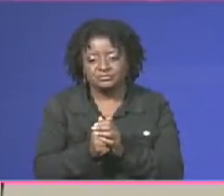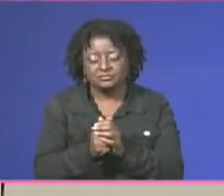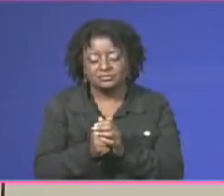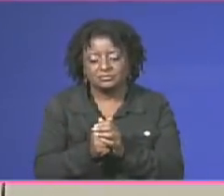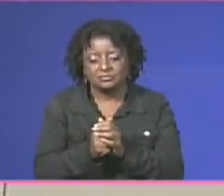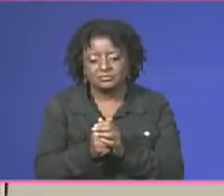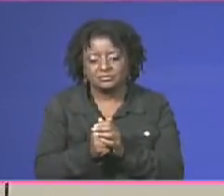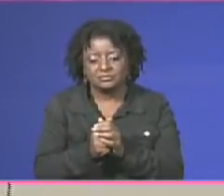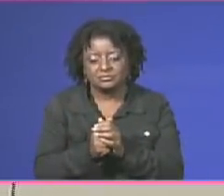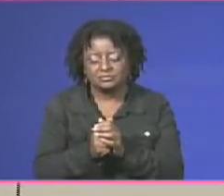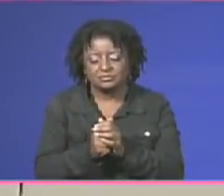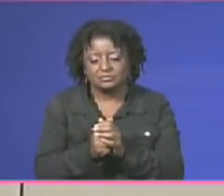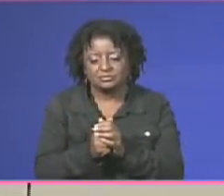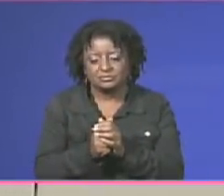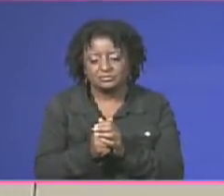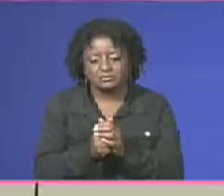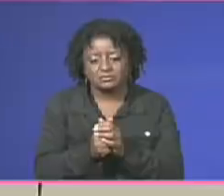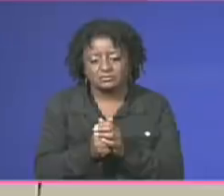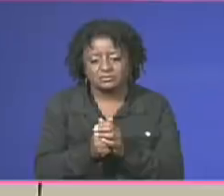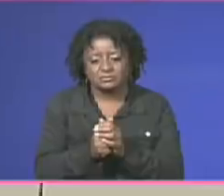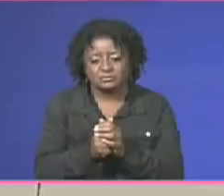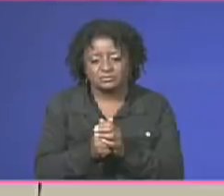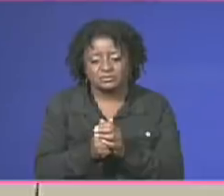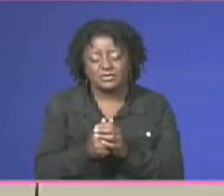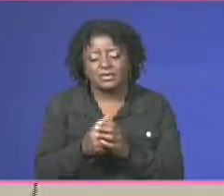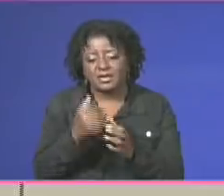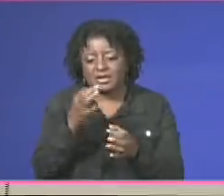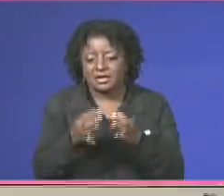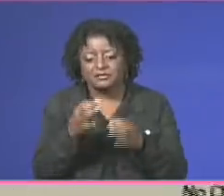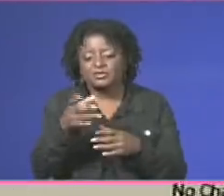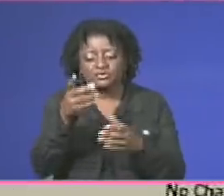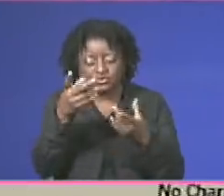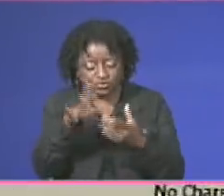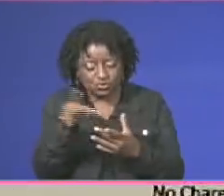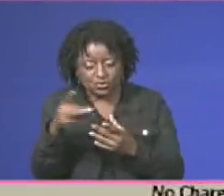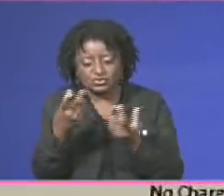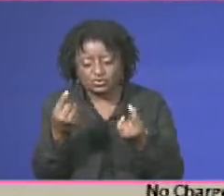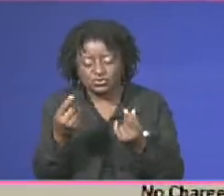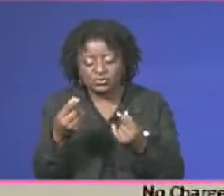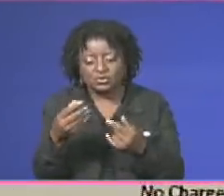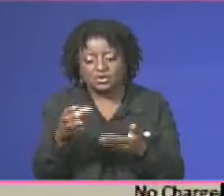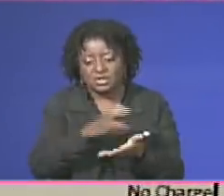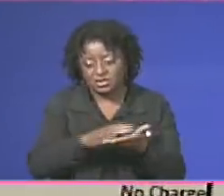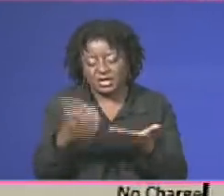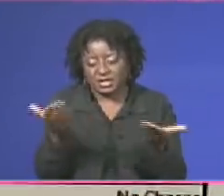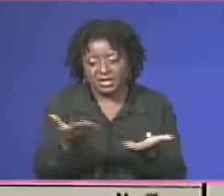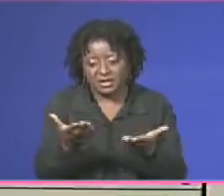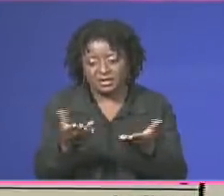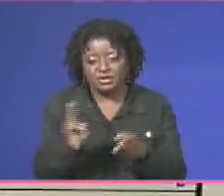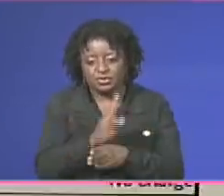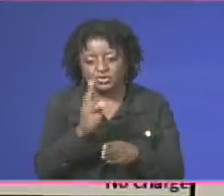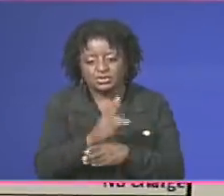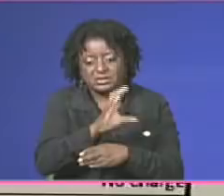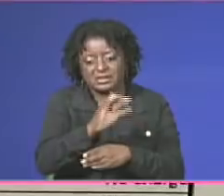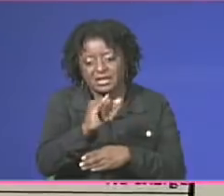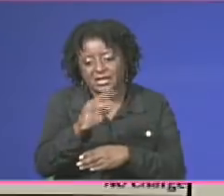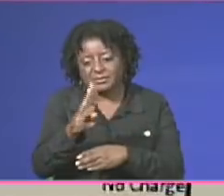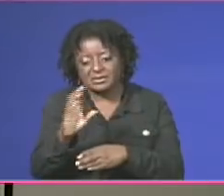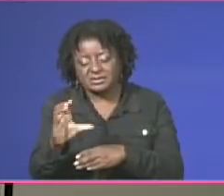than the $5 charge here. That's if they choose to negotiate it here. Usually CIBC will hold another bank check for 5